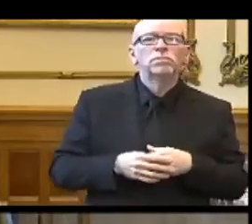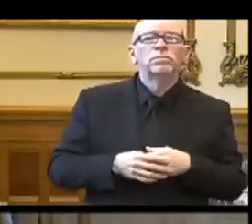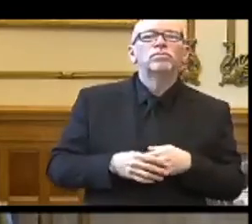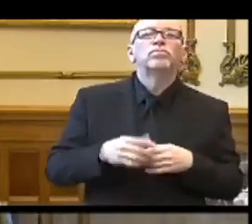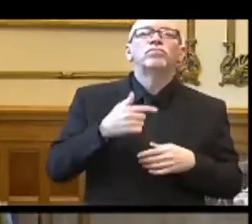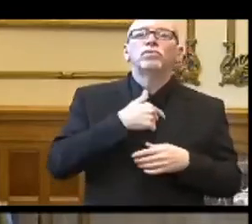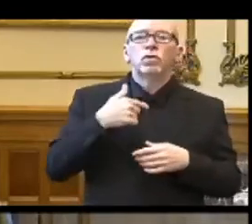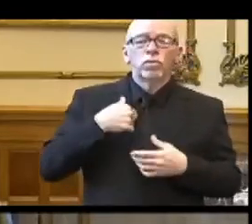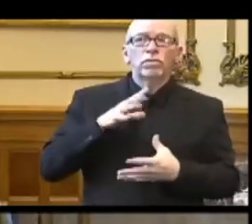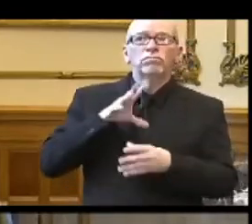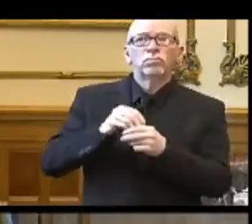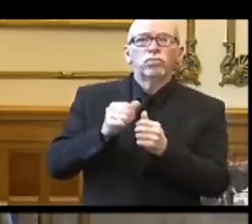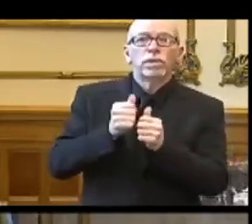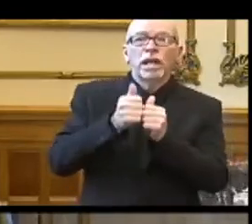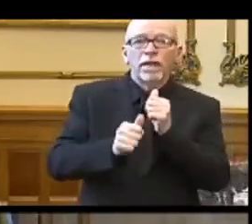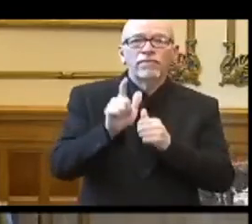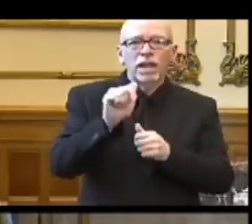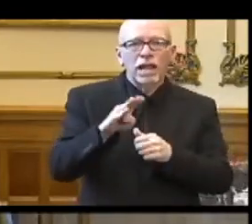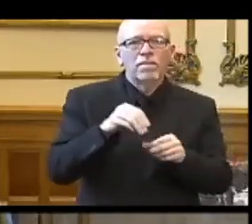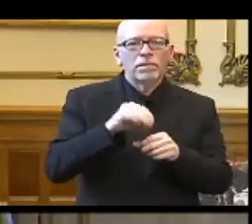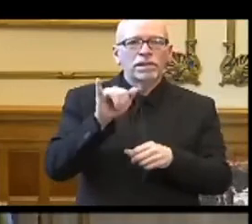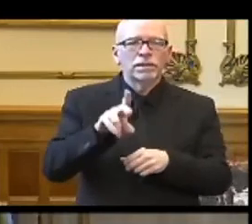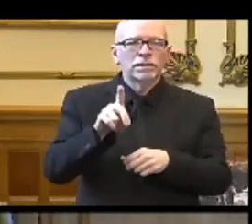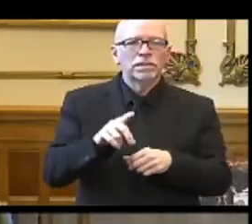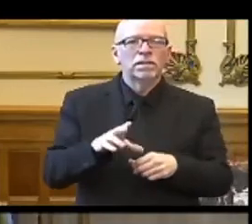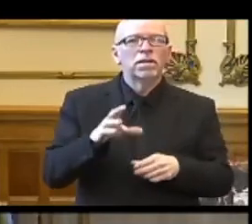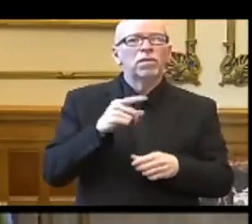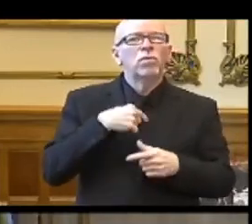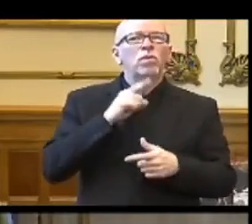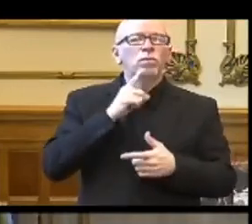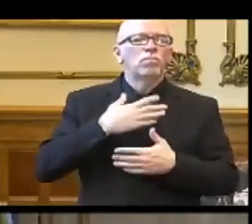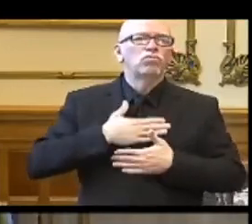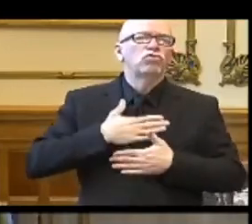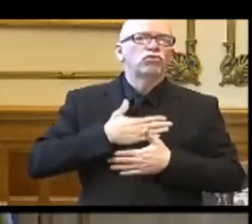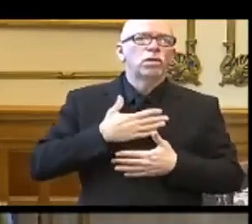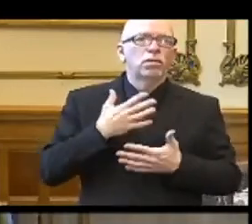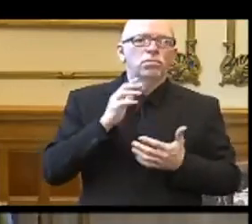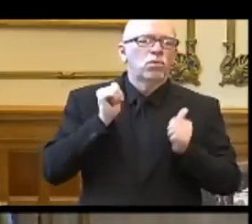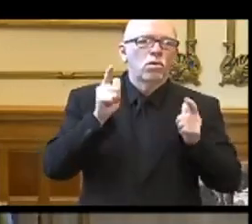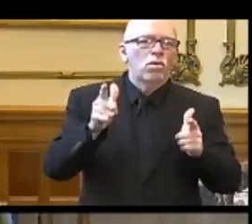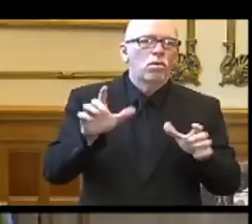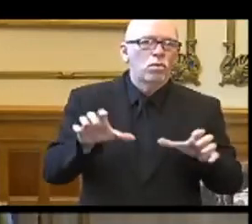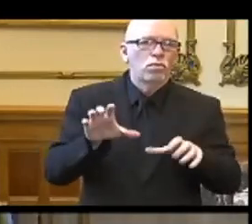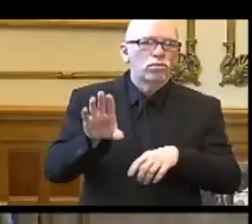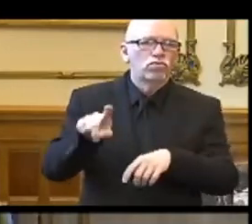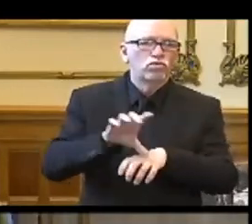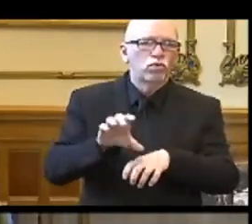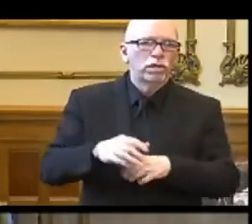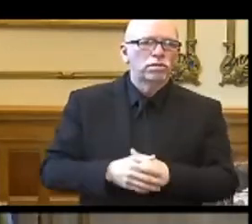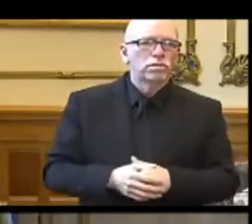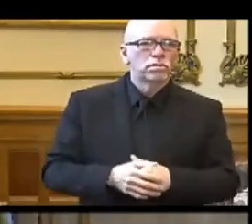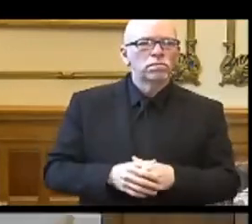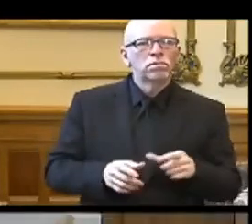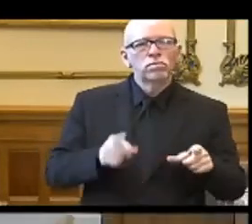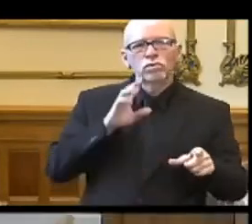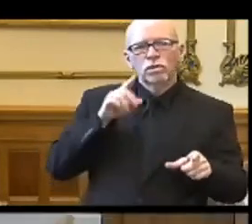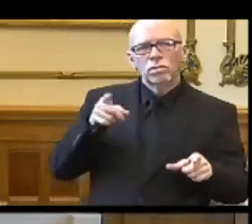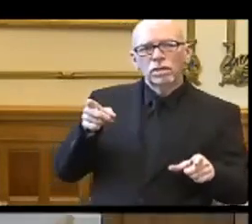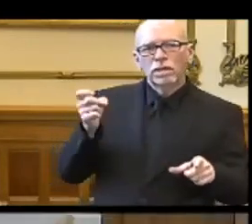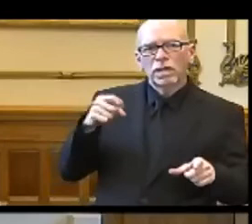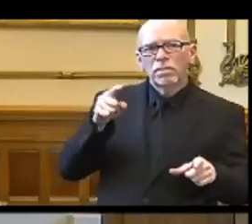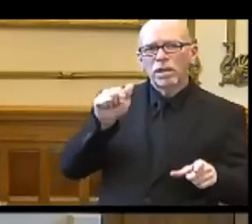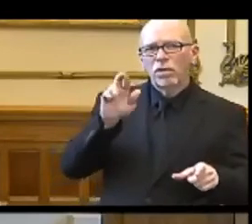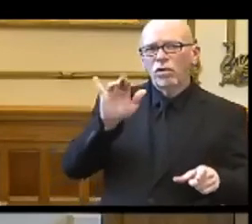absolutely engaged with every lab across the state of Indiana and appreciative of all the work that they're doing. You want to touch on, he asked about